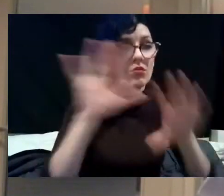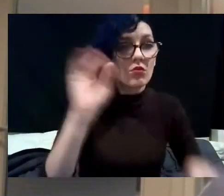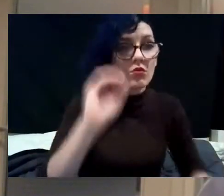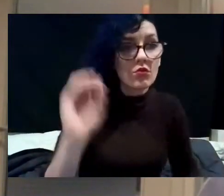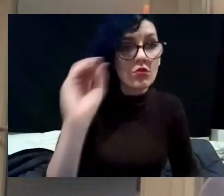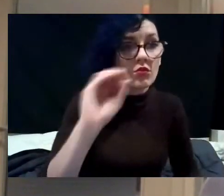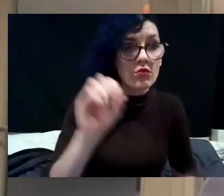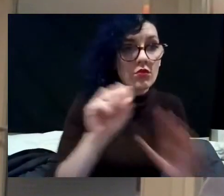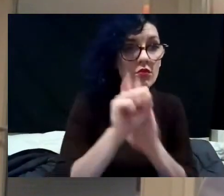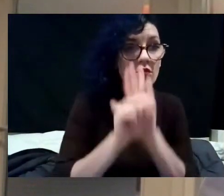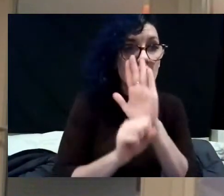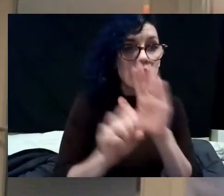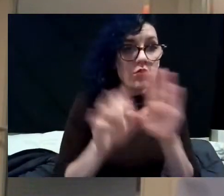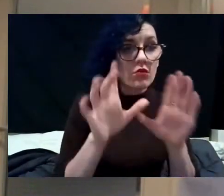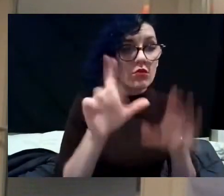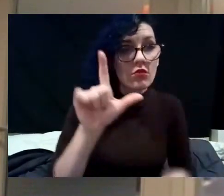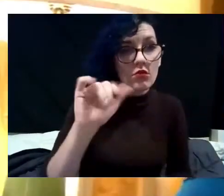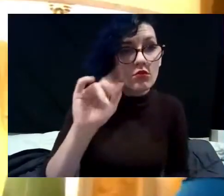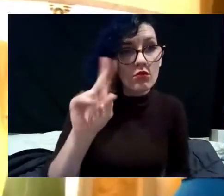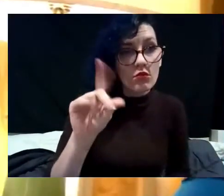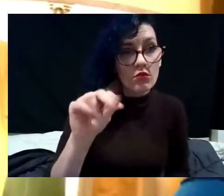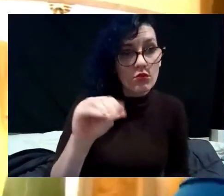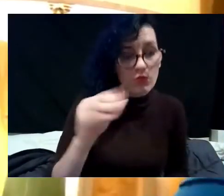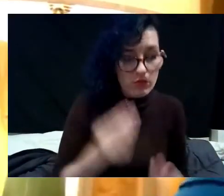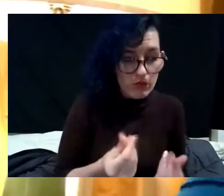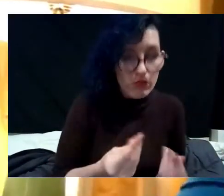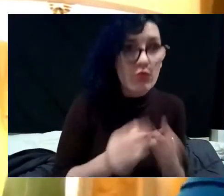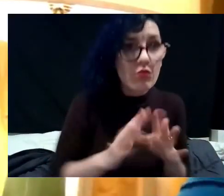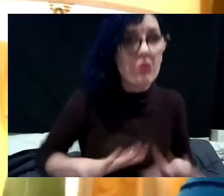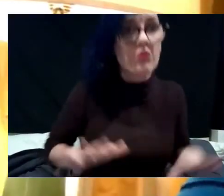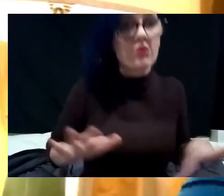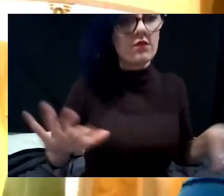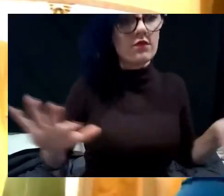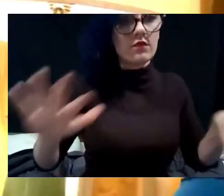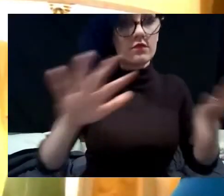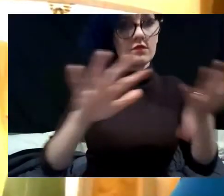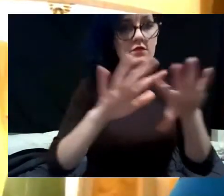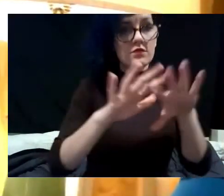You know, I think it was mentioned during the Democratic primary that